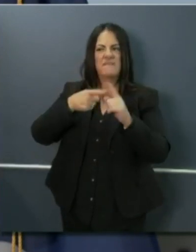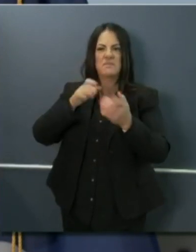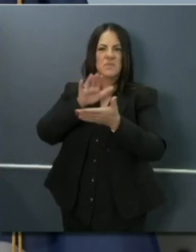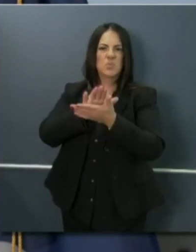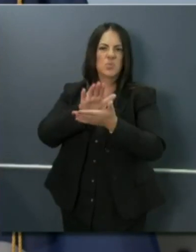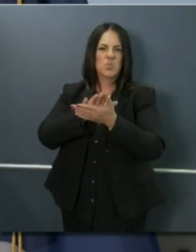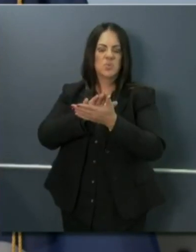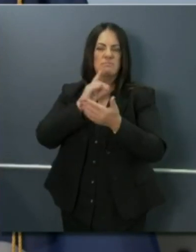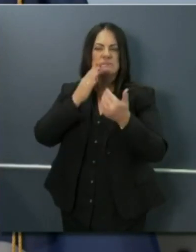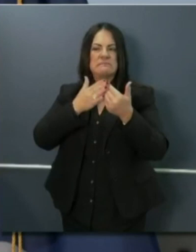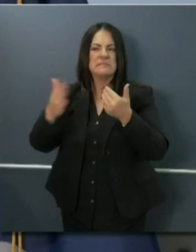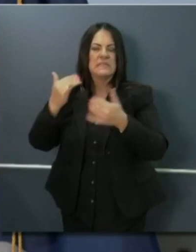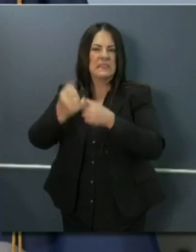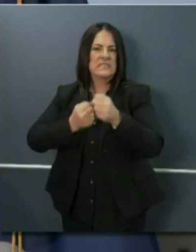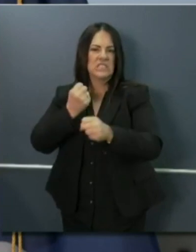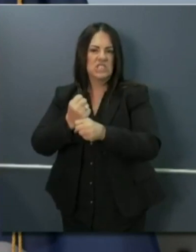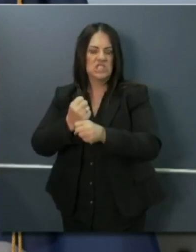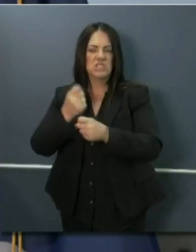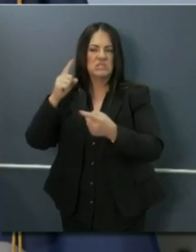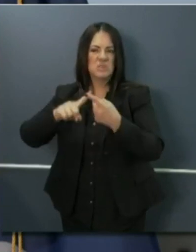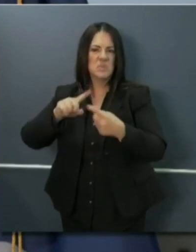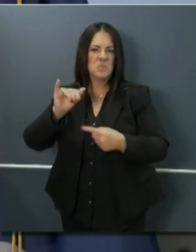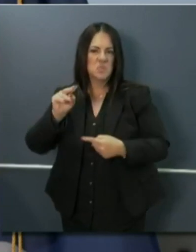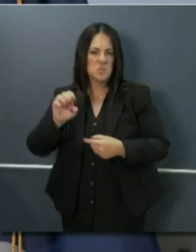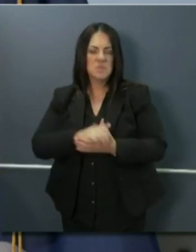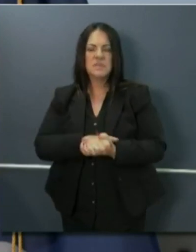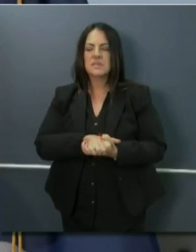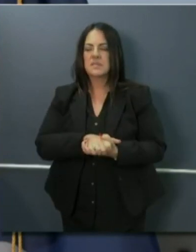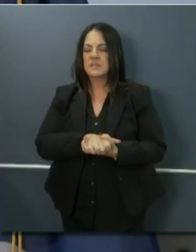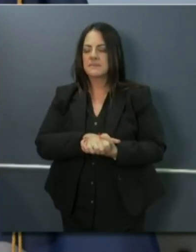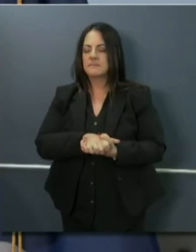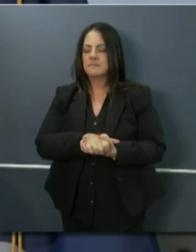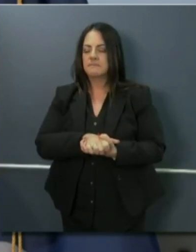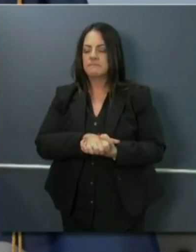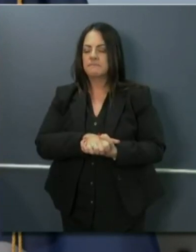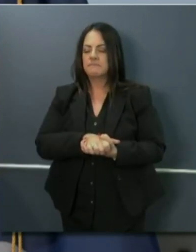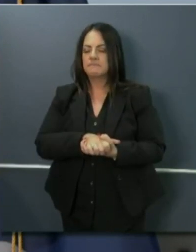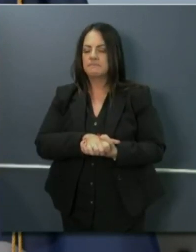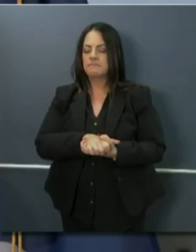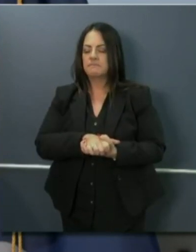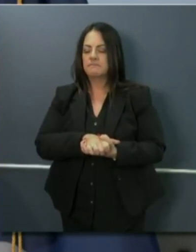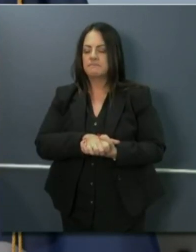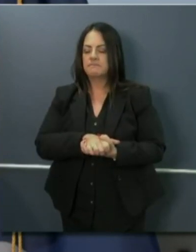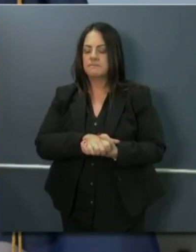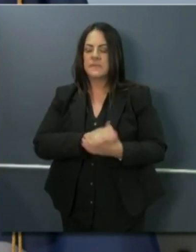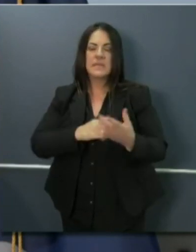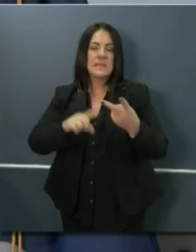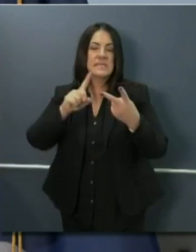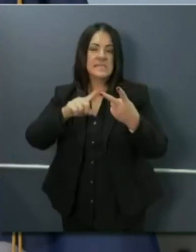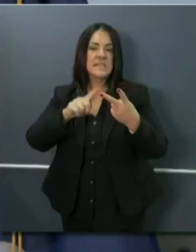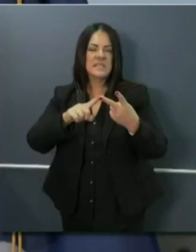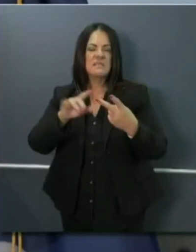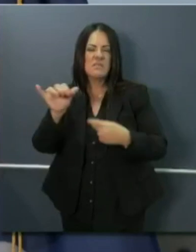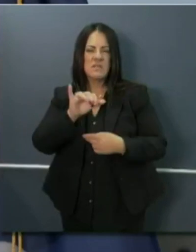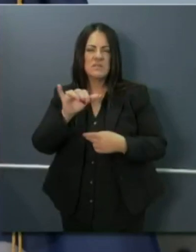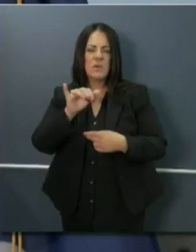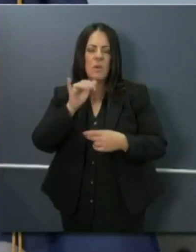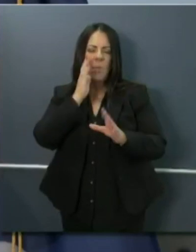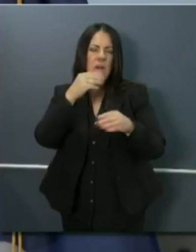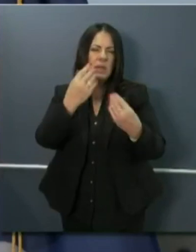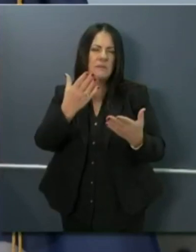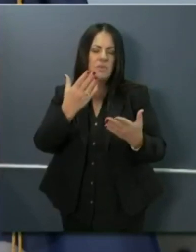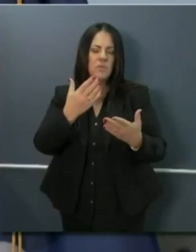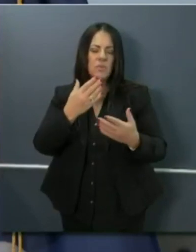is yes. We need to do more, and let me fill in the blanks based on the details that come out of that